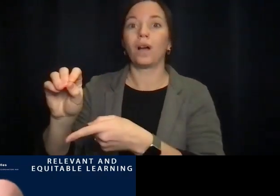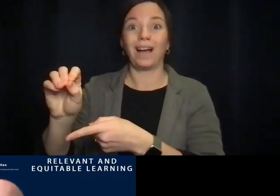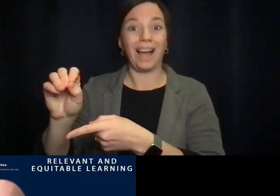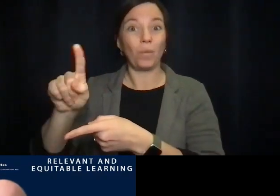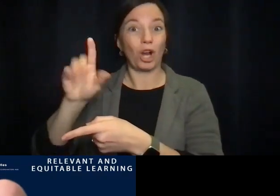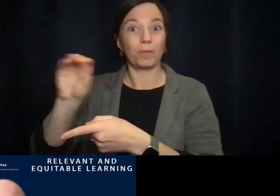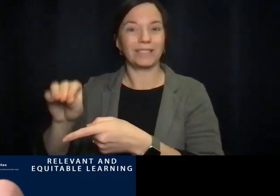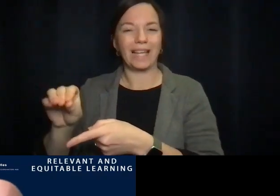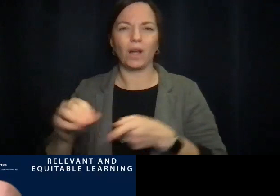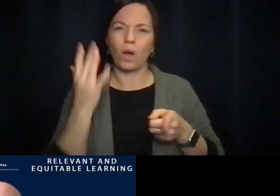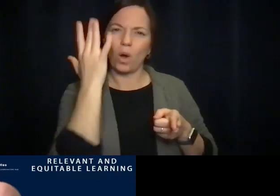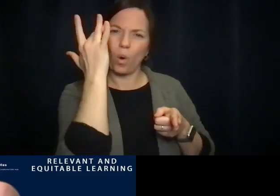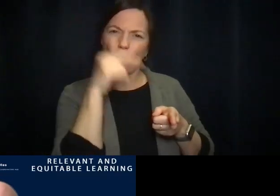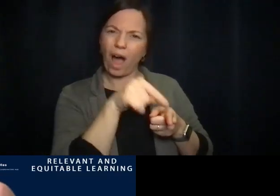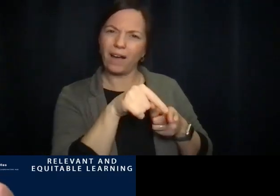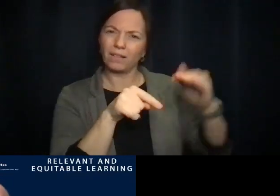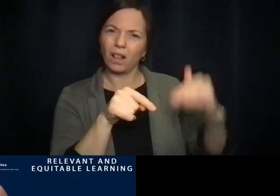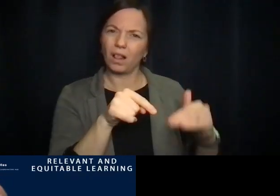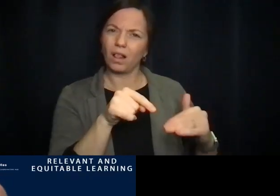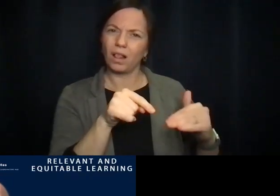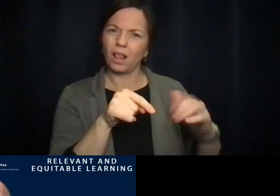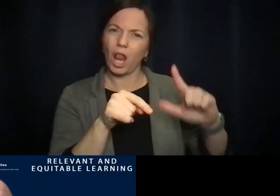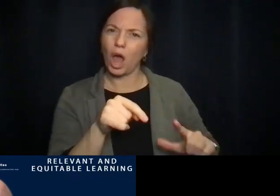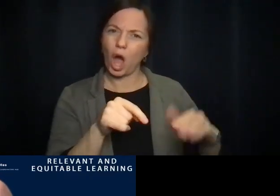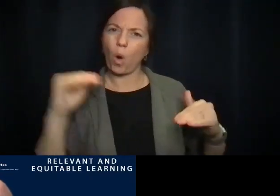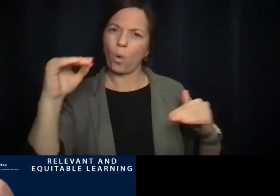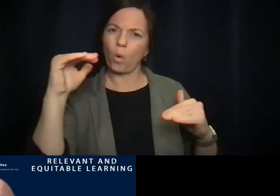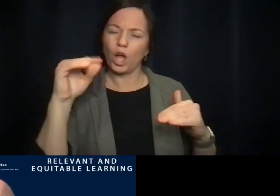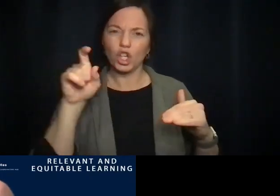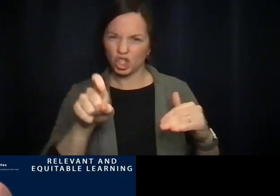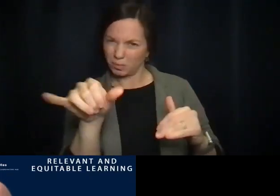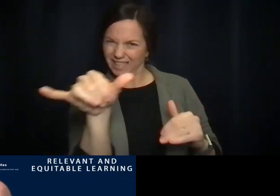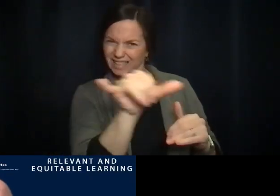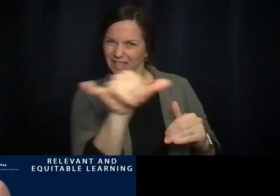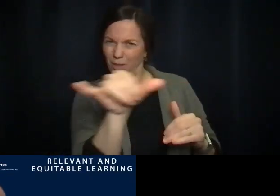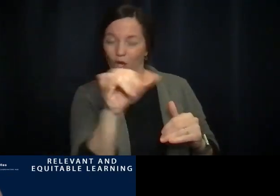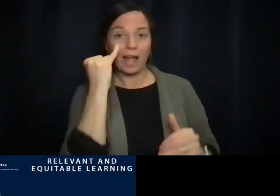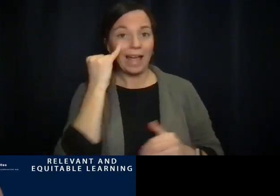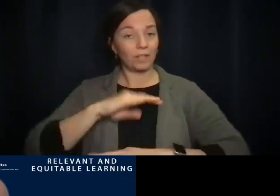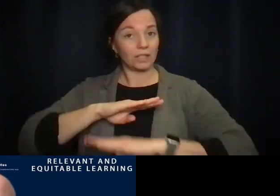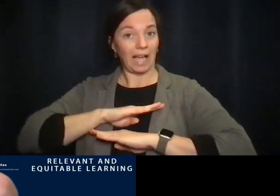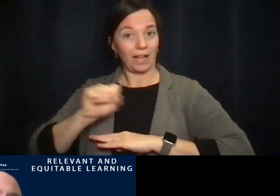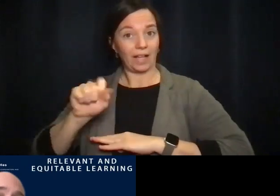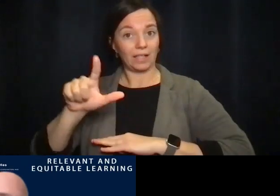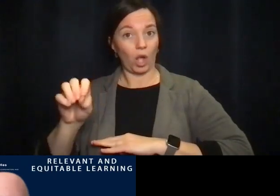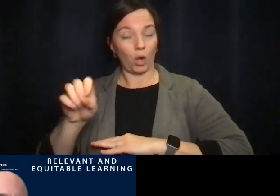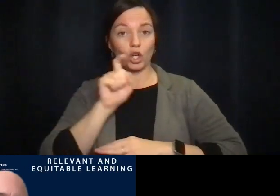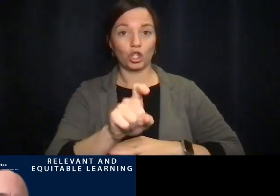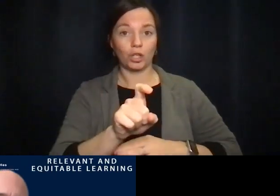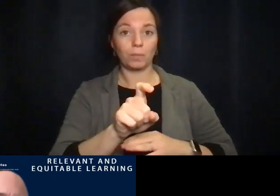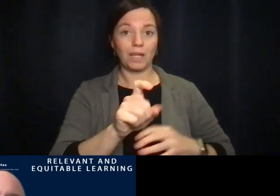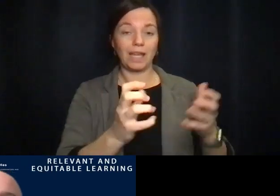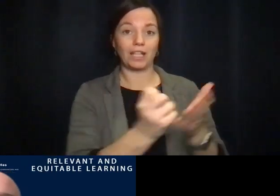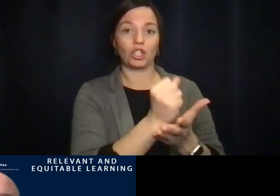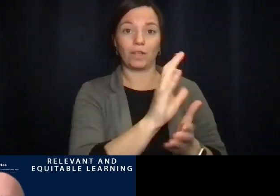Or vice versa? Shouldn't they be similar enough in theory that if you're meeting the SLOs in theory, you should be passing or achieving